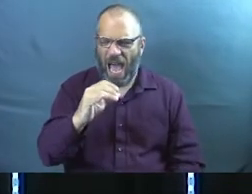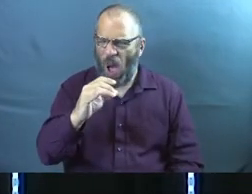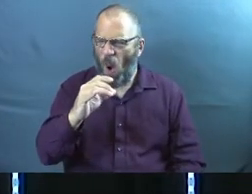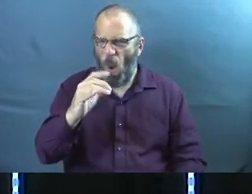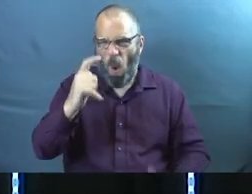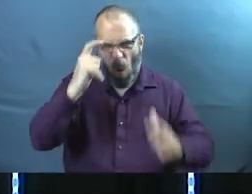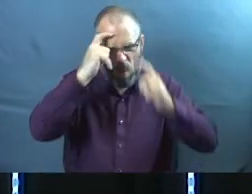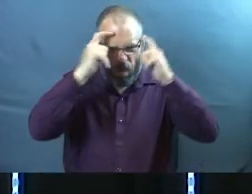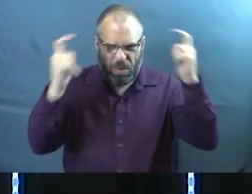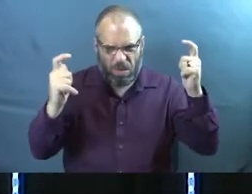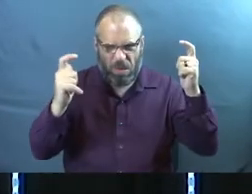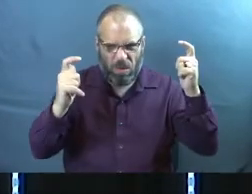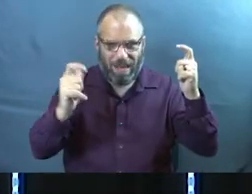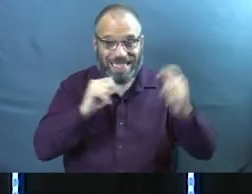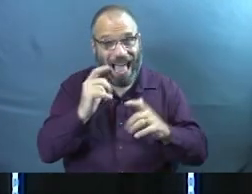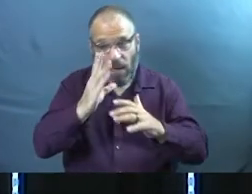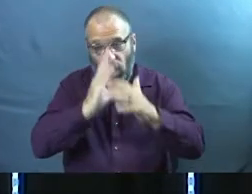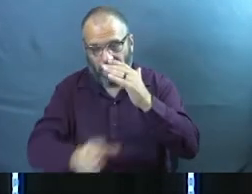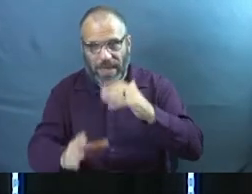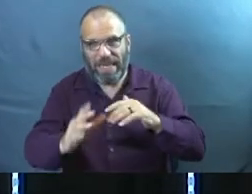It's not nobility, it's arrogance.